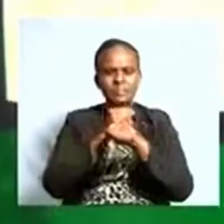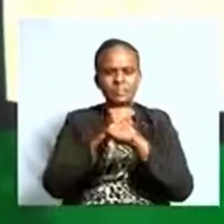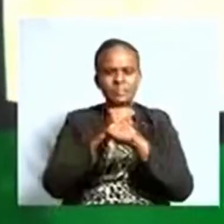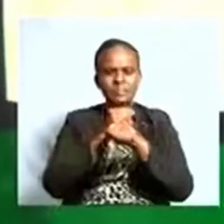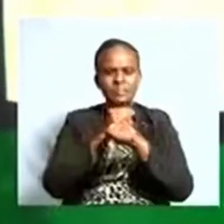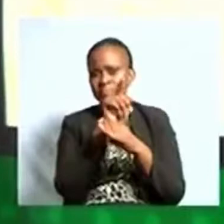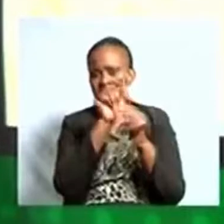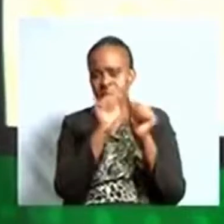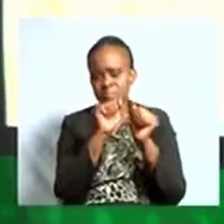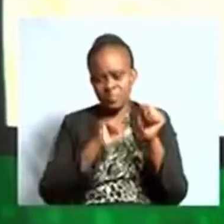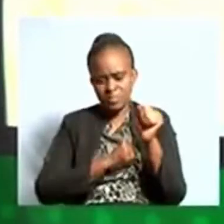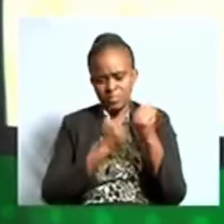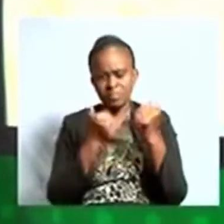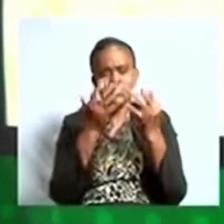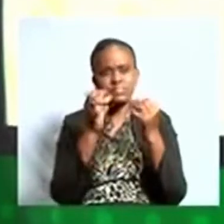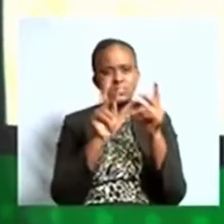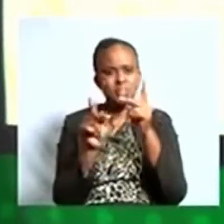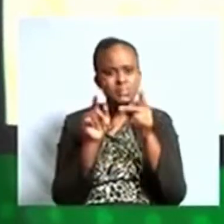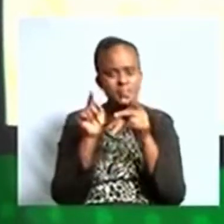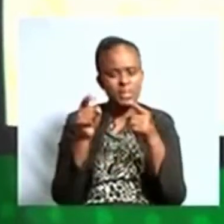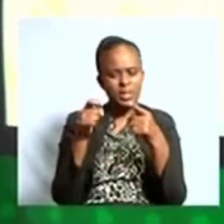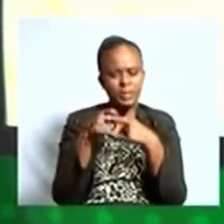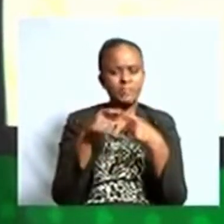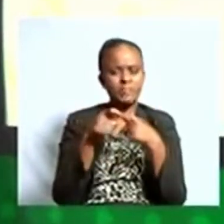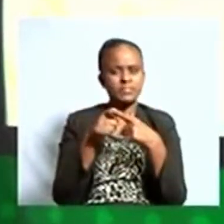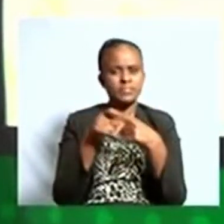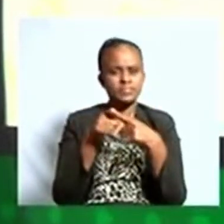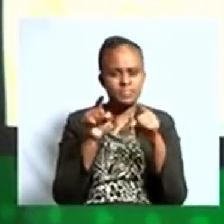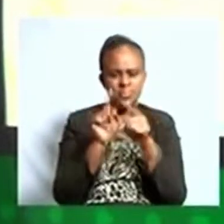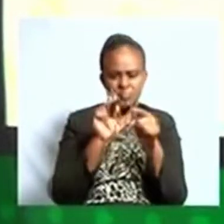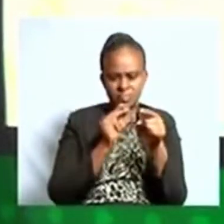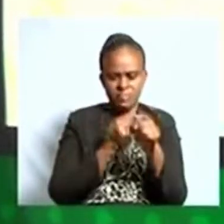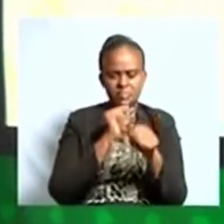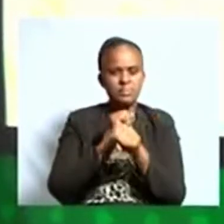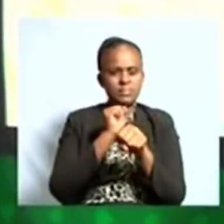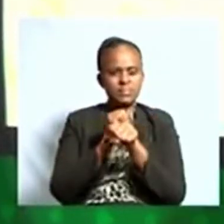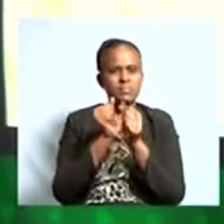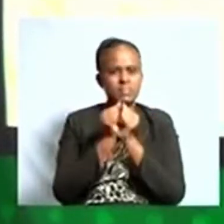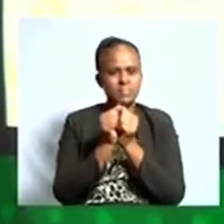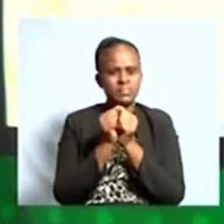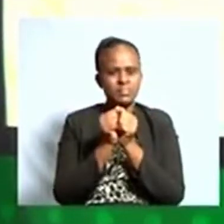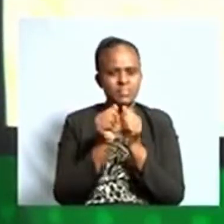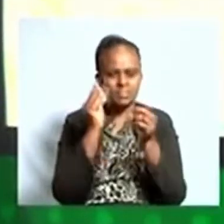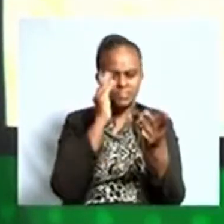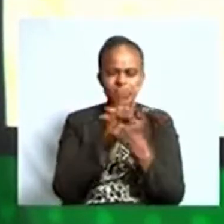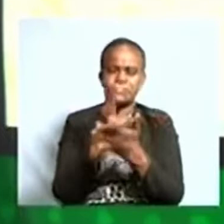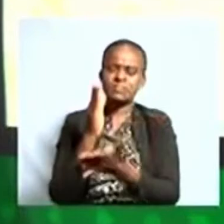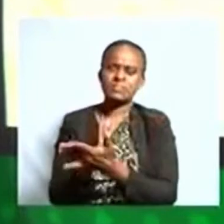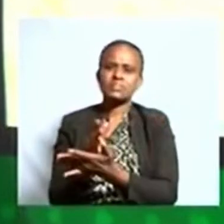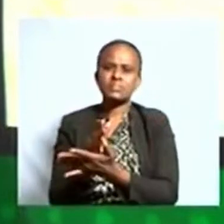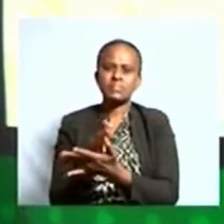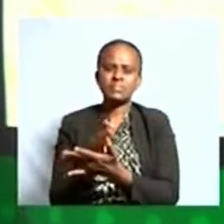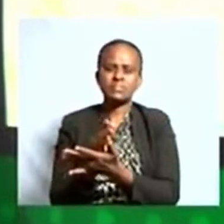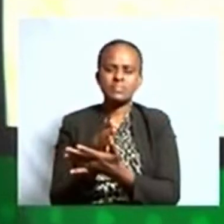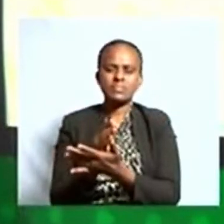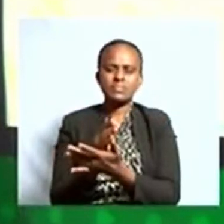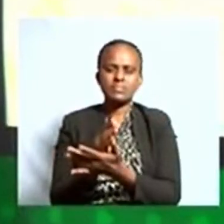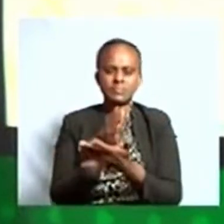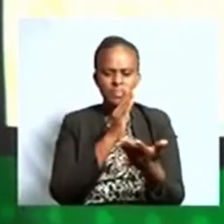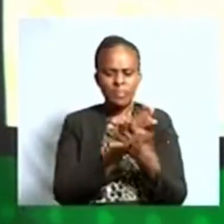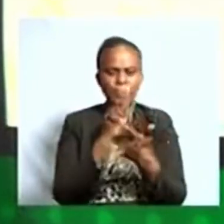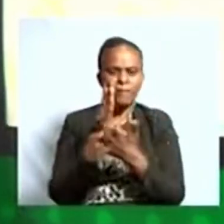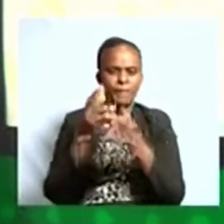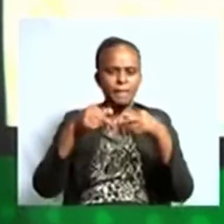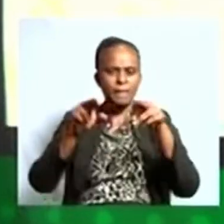to trade from. The people of Kaunda Square and us to work together to stop street